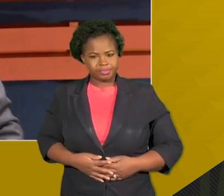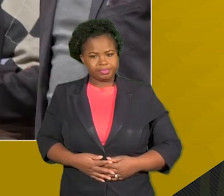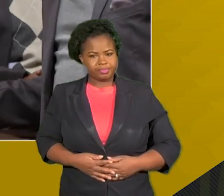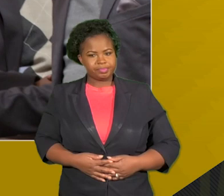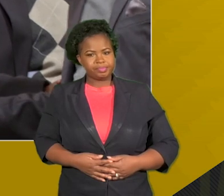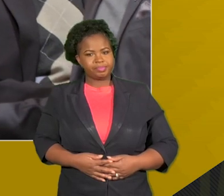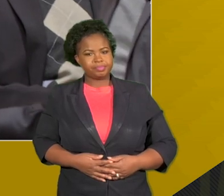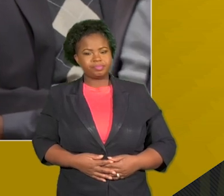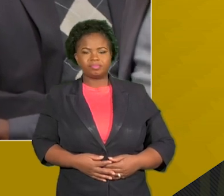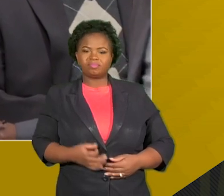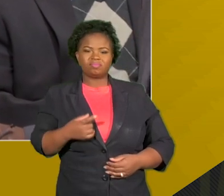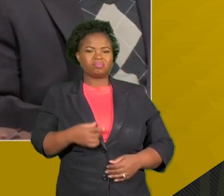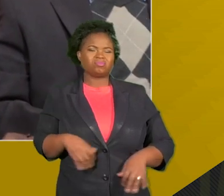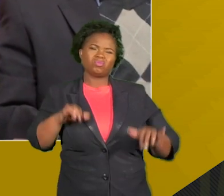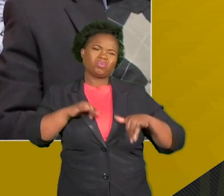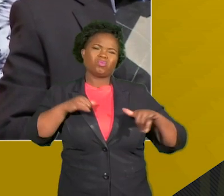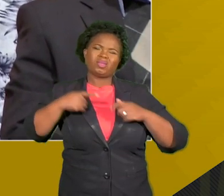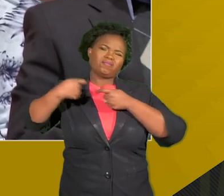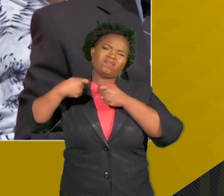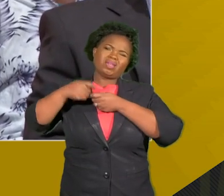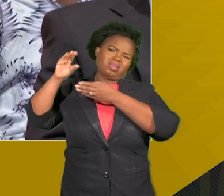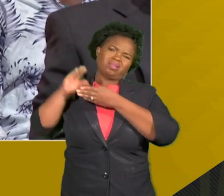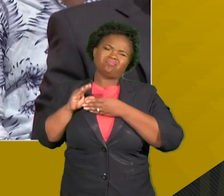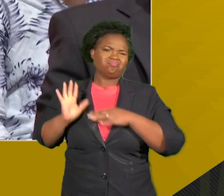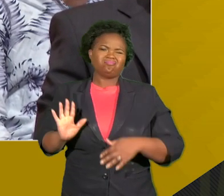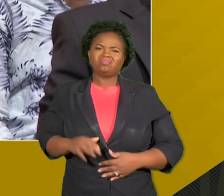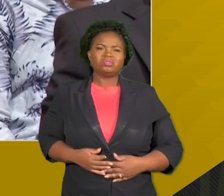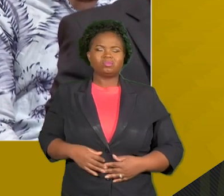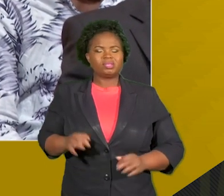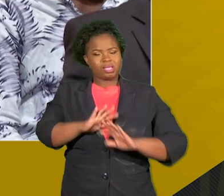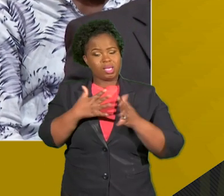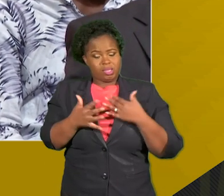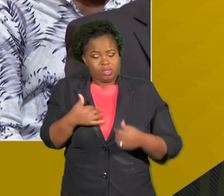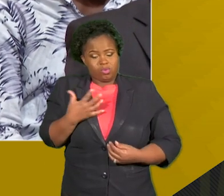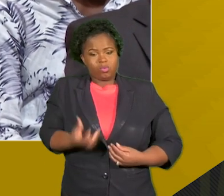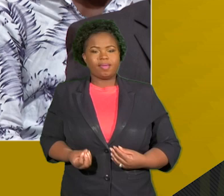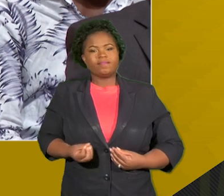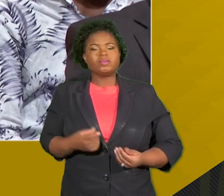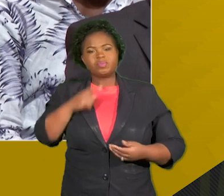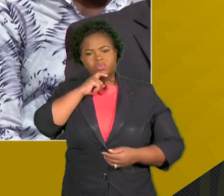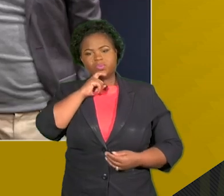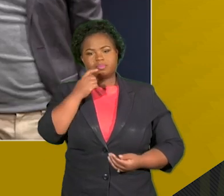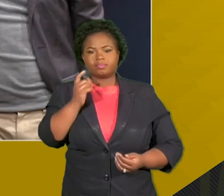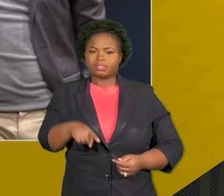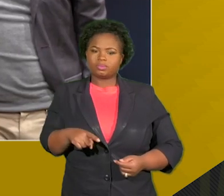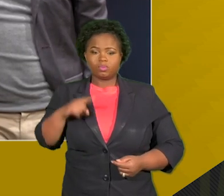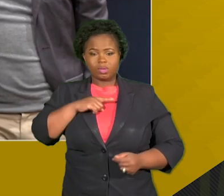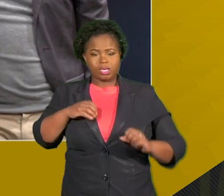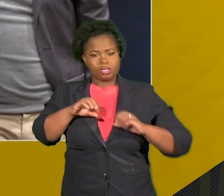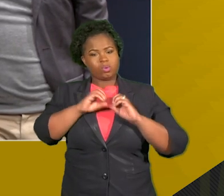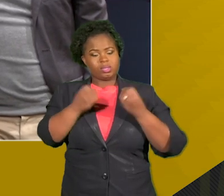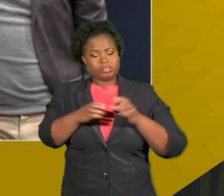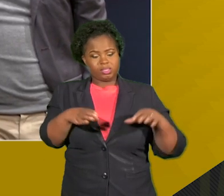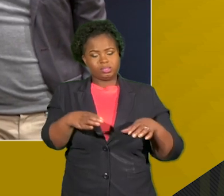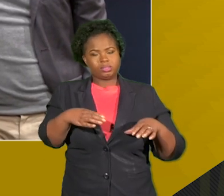Guti. Don't wait for a funding. Just use what you have. Because now, Tina, Gumamuhana Managana,